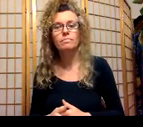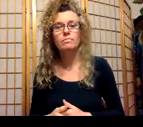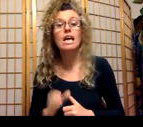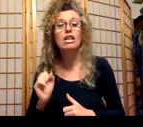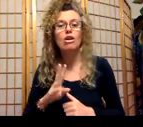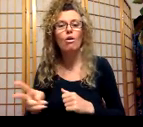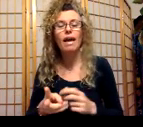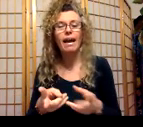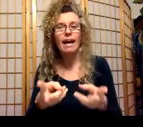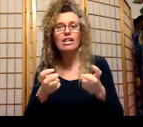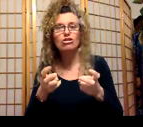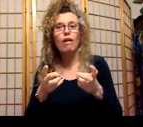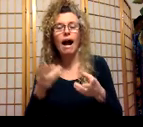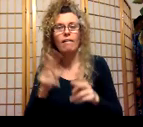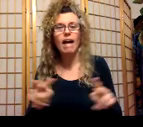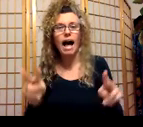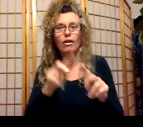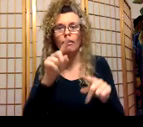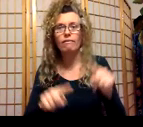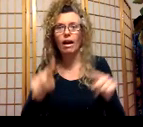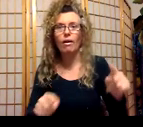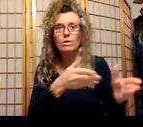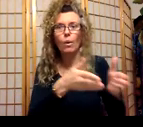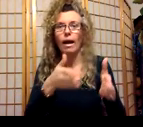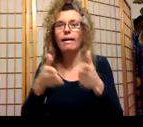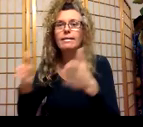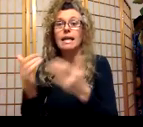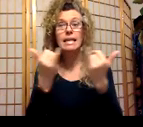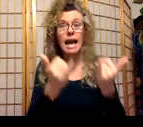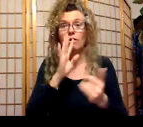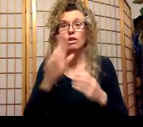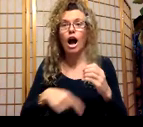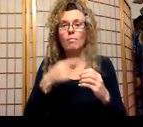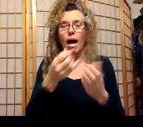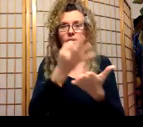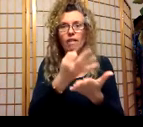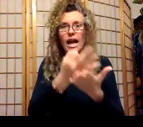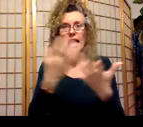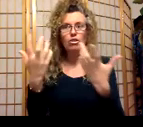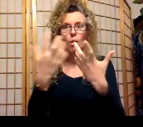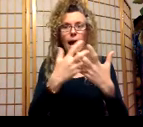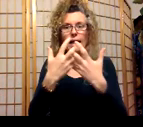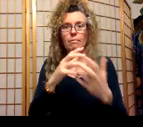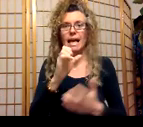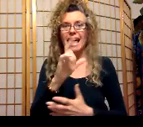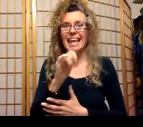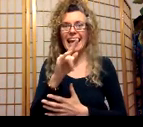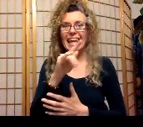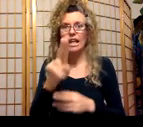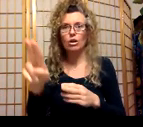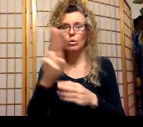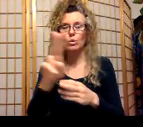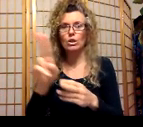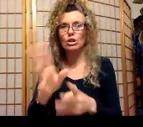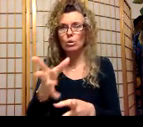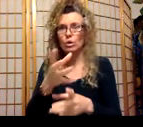So they extract value in multiple ways. Now we are talking about the financial mechanism the elite uses to extort